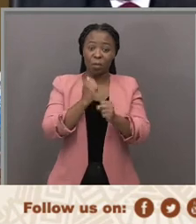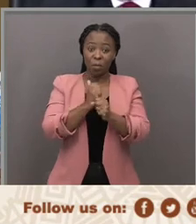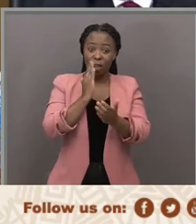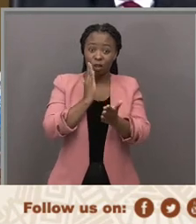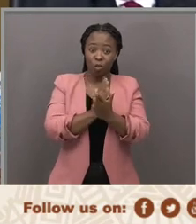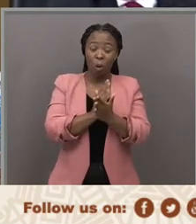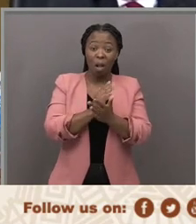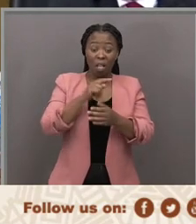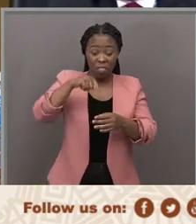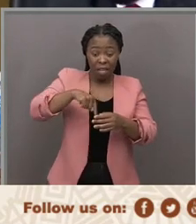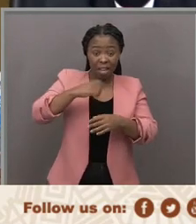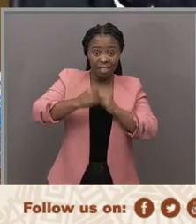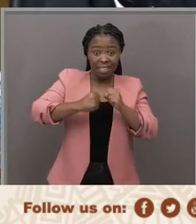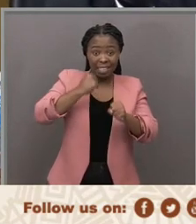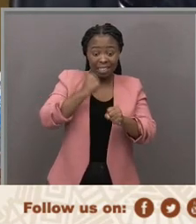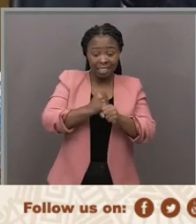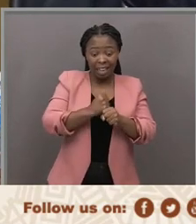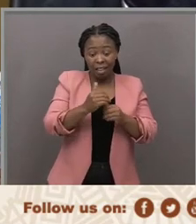want